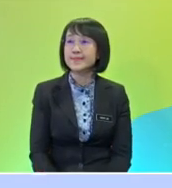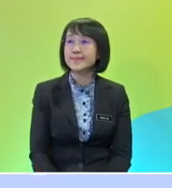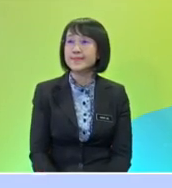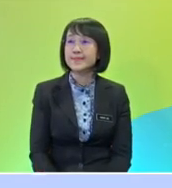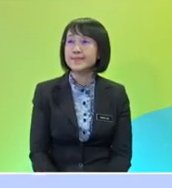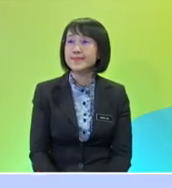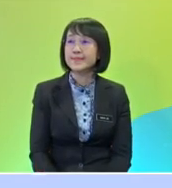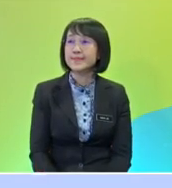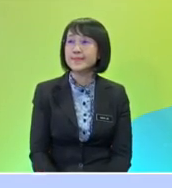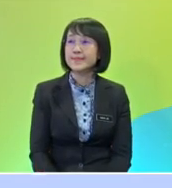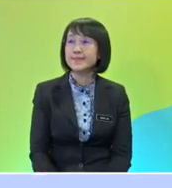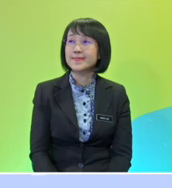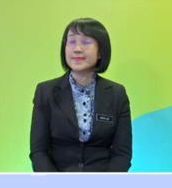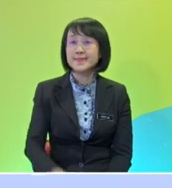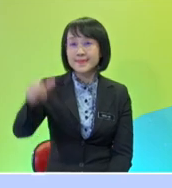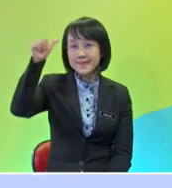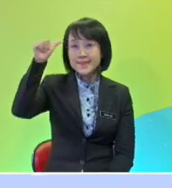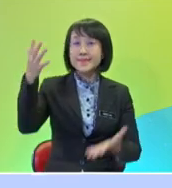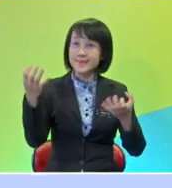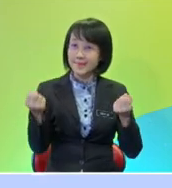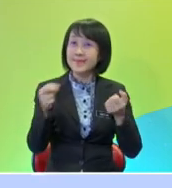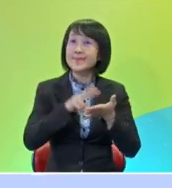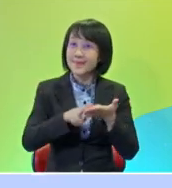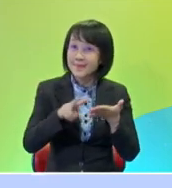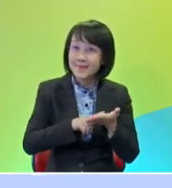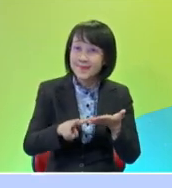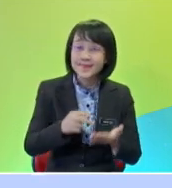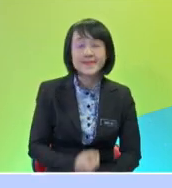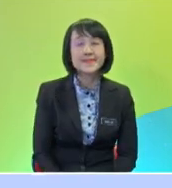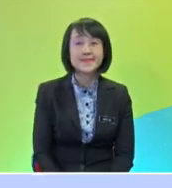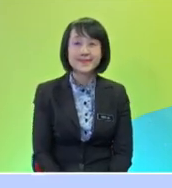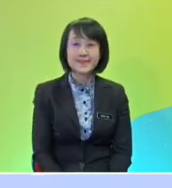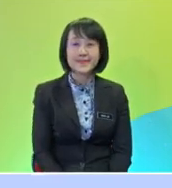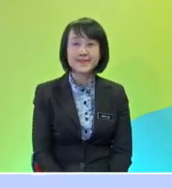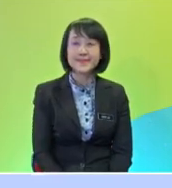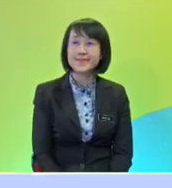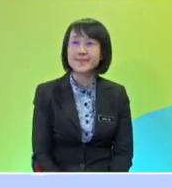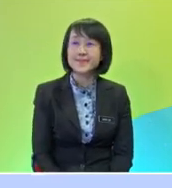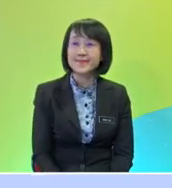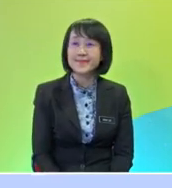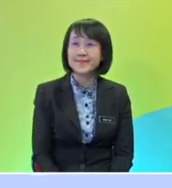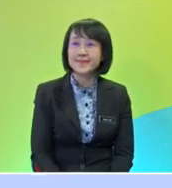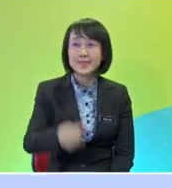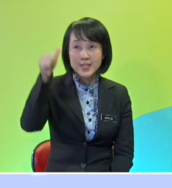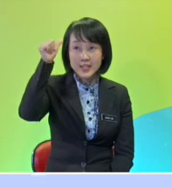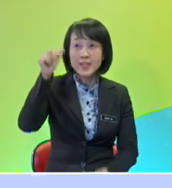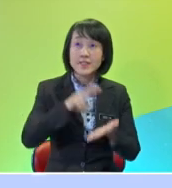few. Maybe Aiden. Yes, Aiden. Could you read for me?